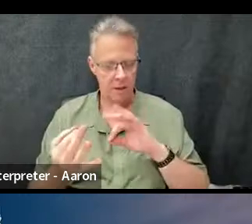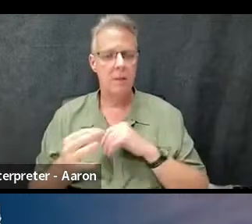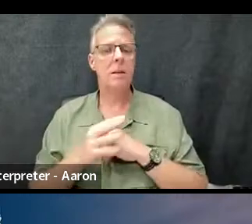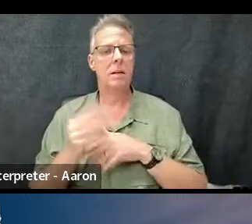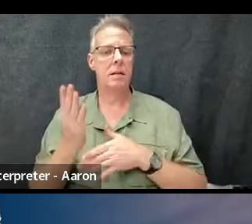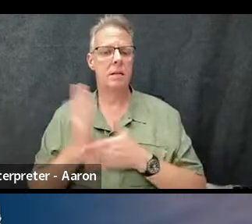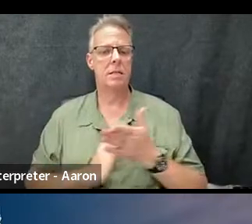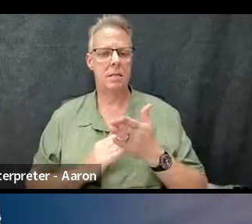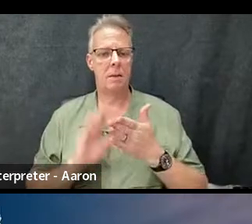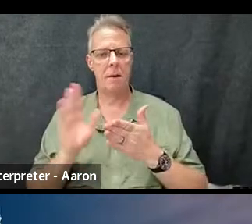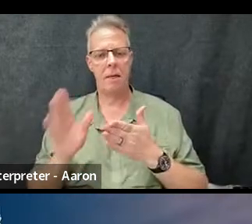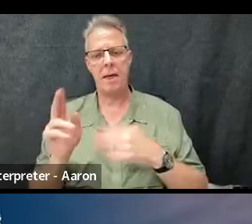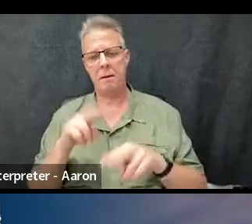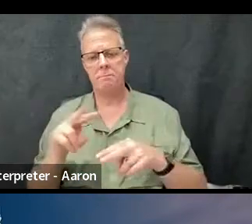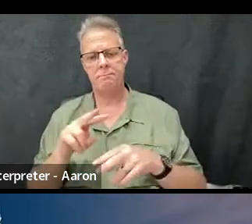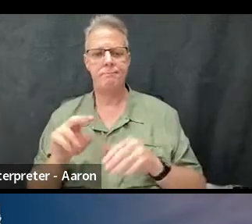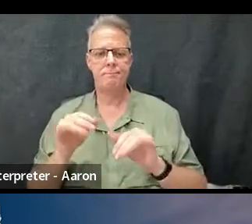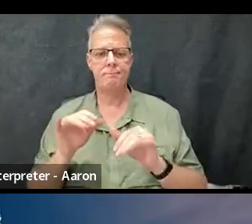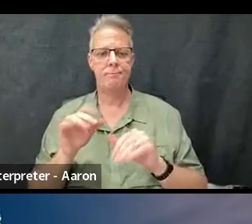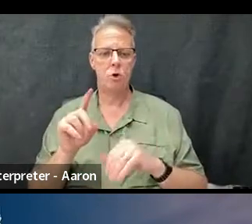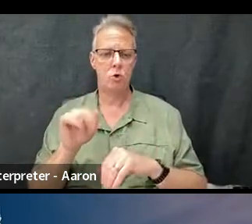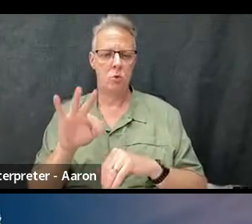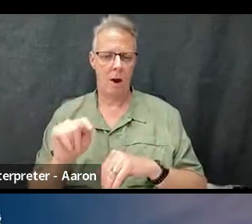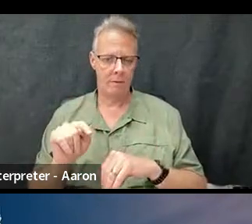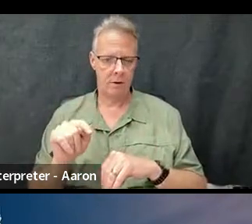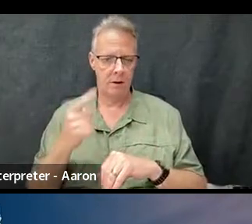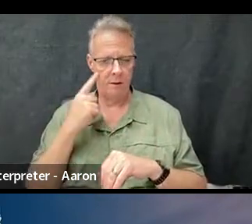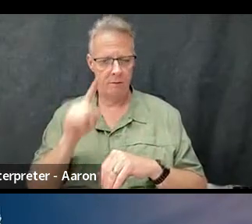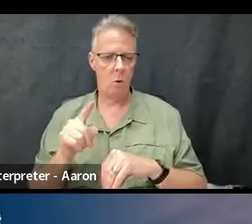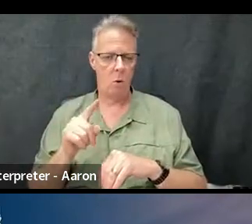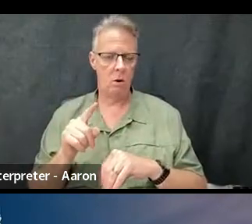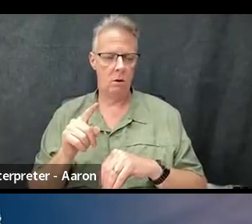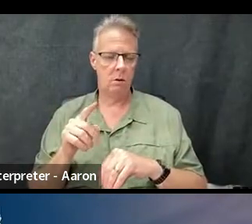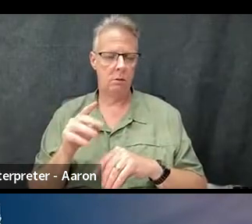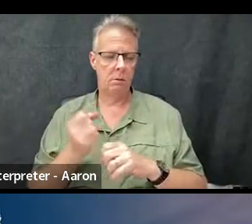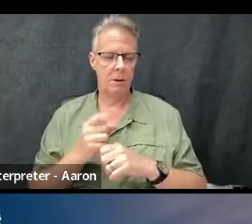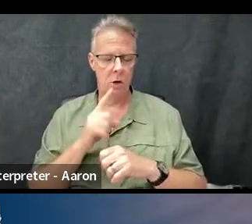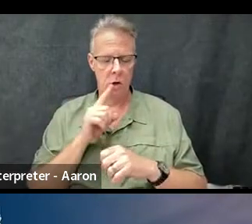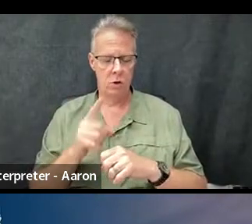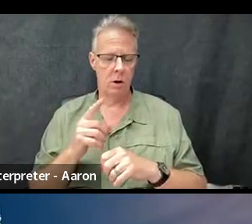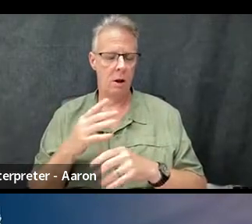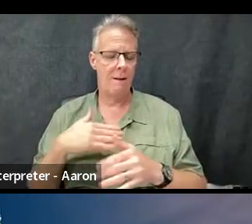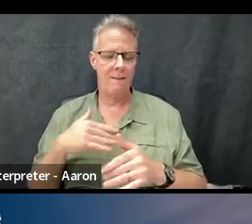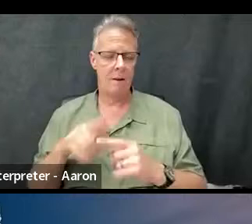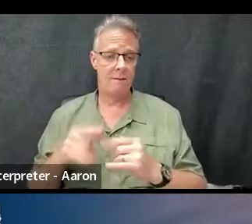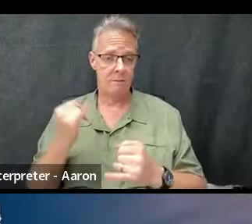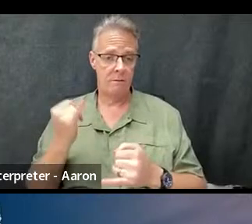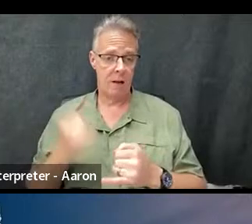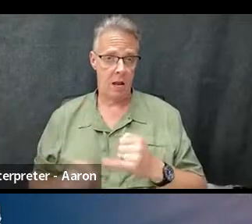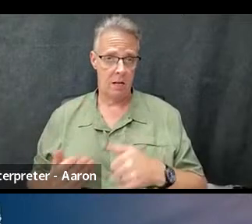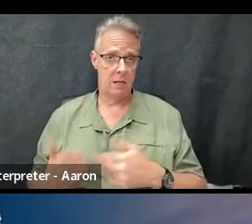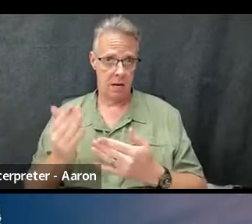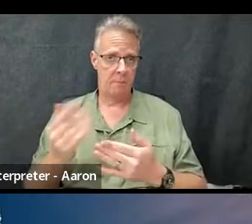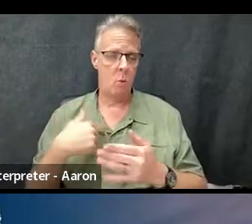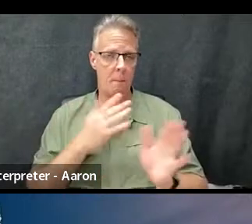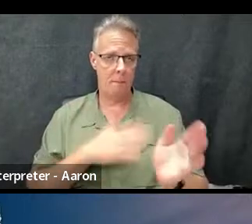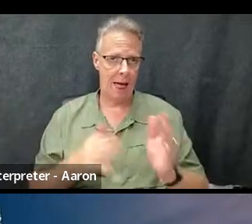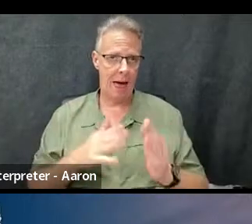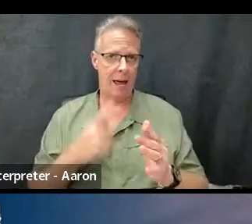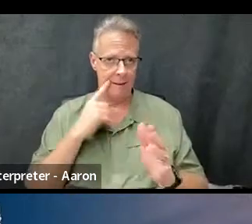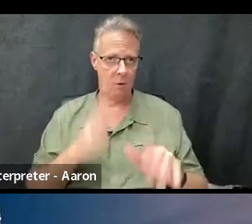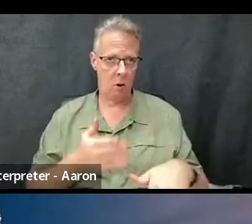the draft SEIS to identify an alternative in the final SEIS. That's what we're planning on